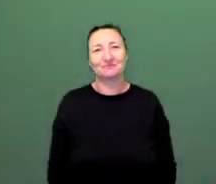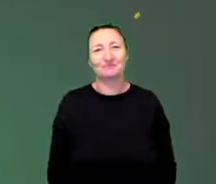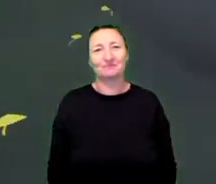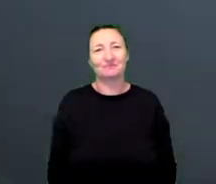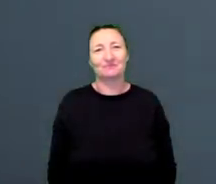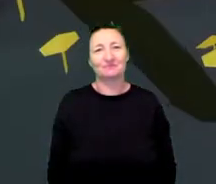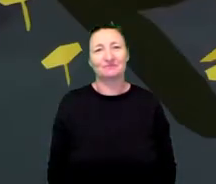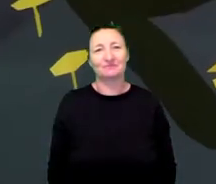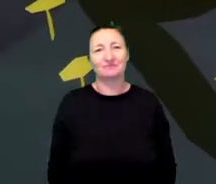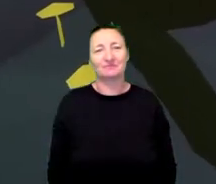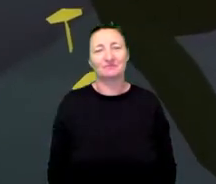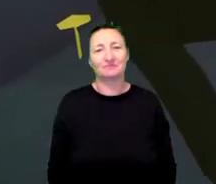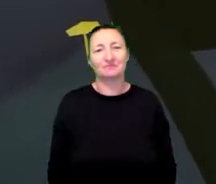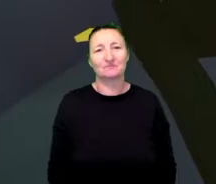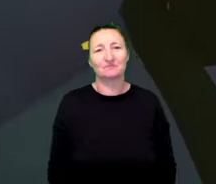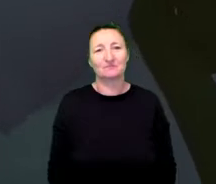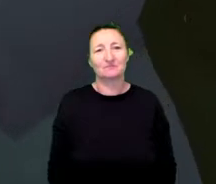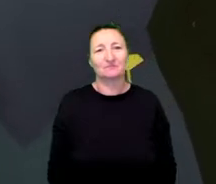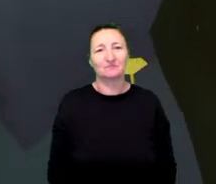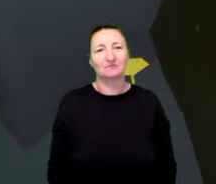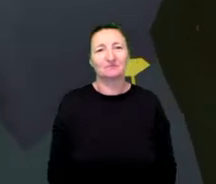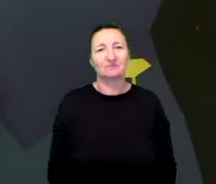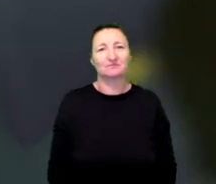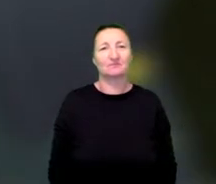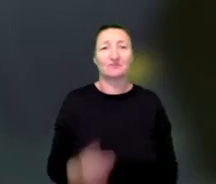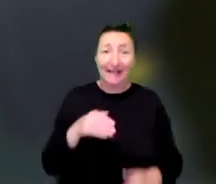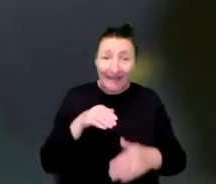Okay. All right. Here I go.